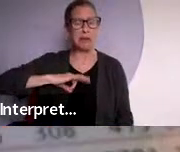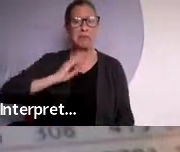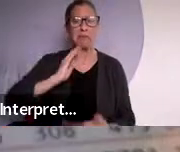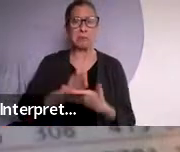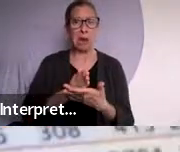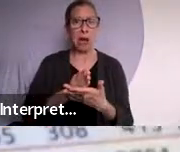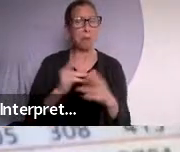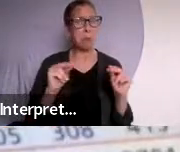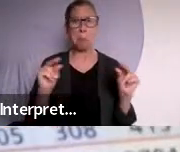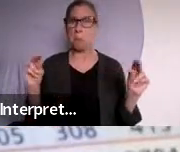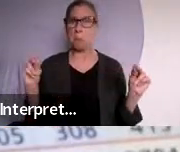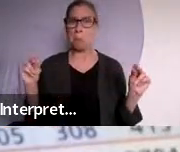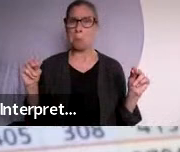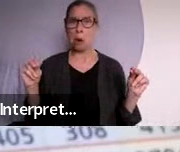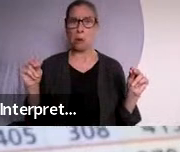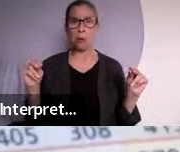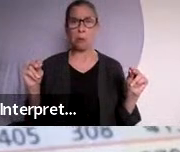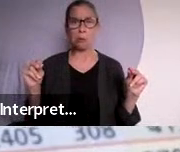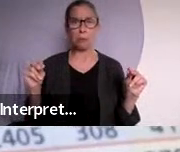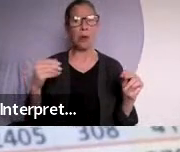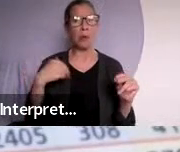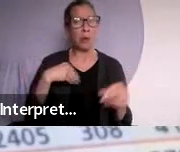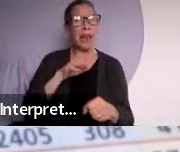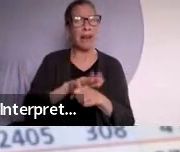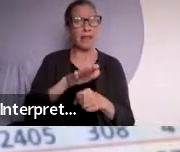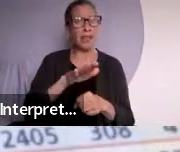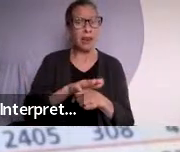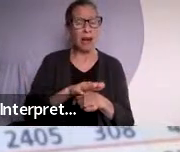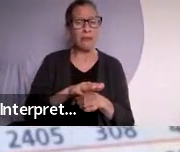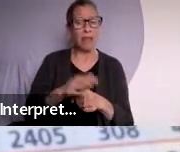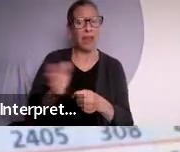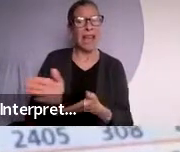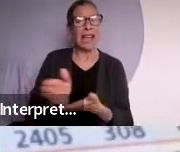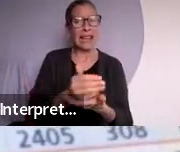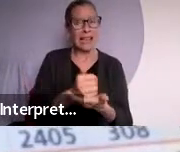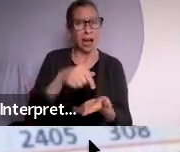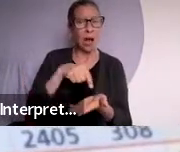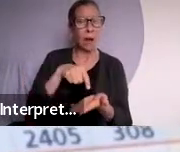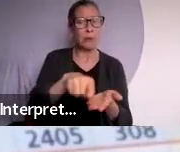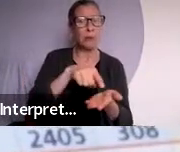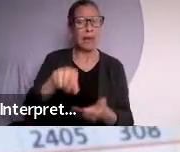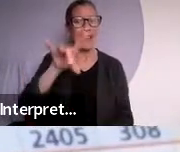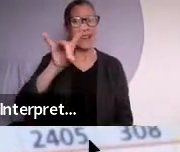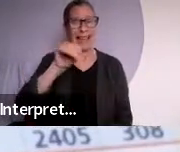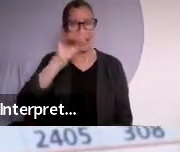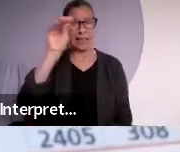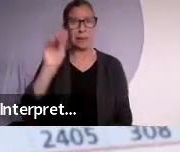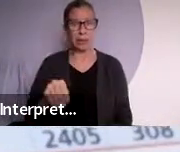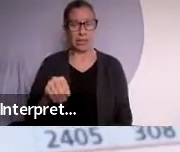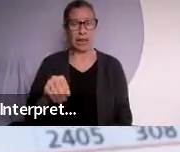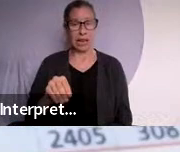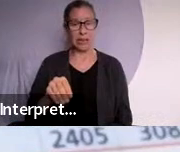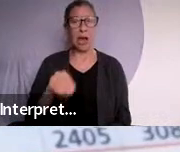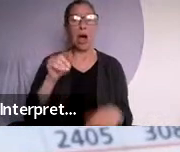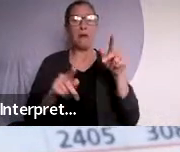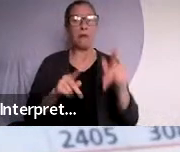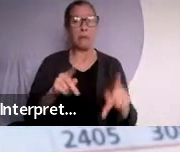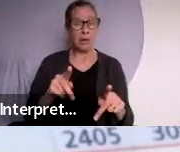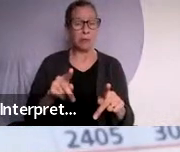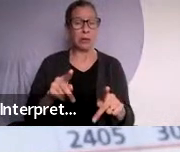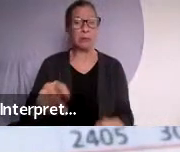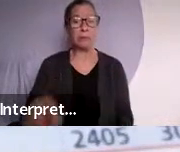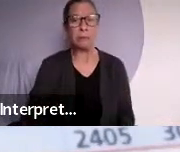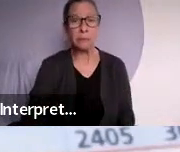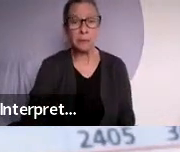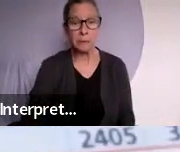end. There would be sufficient income to pay about 80% of scheduled benefits rather